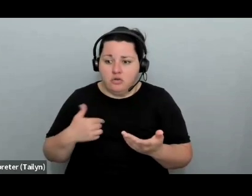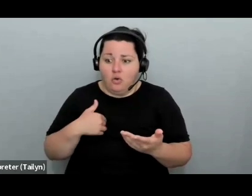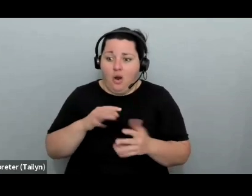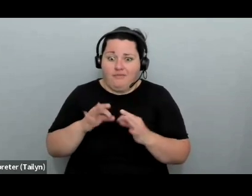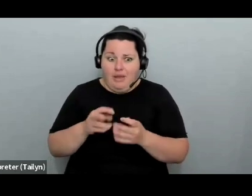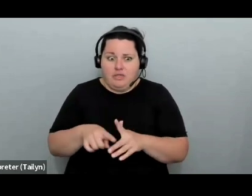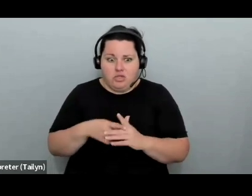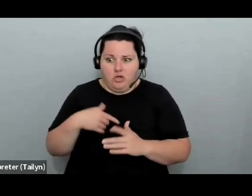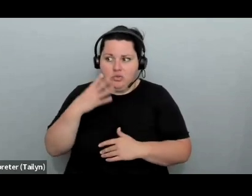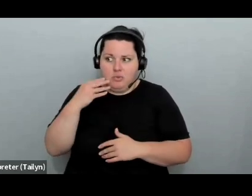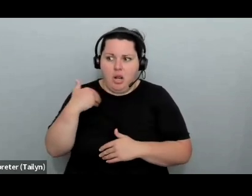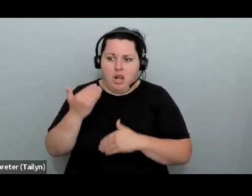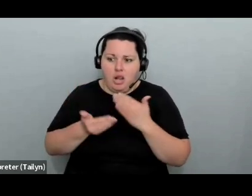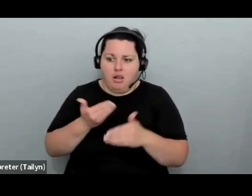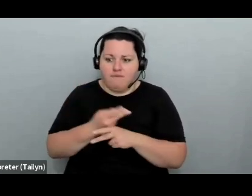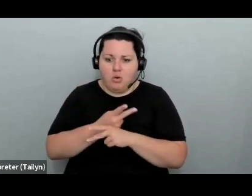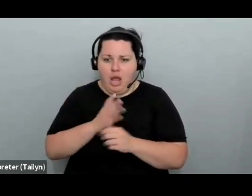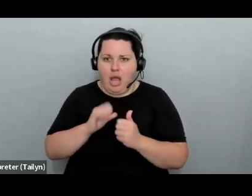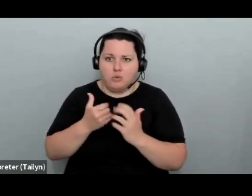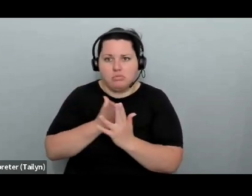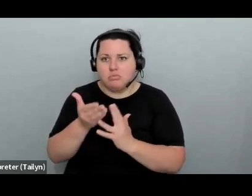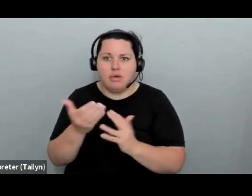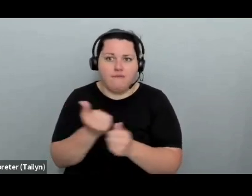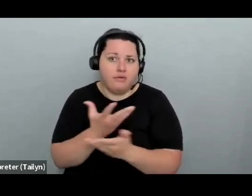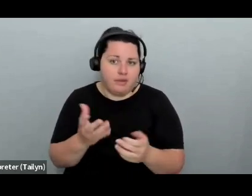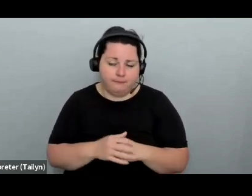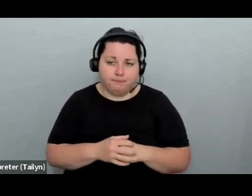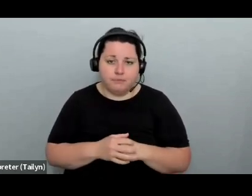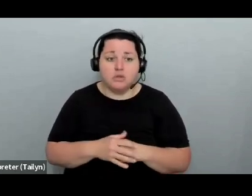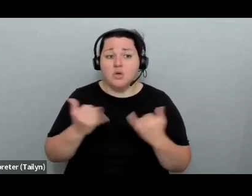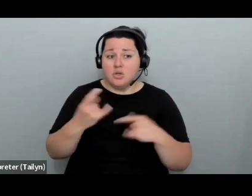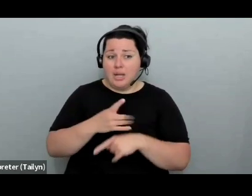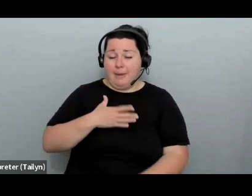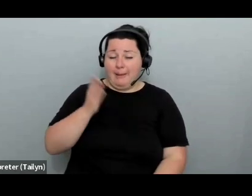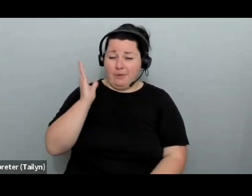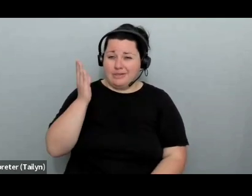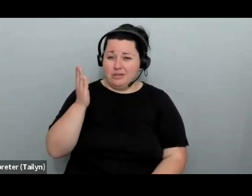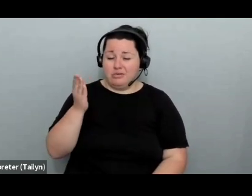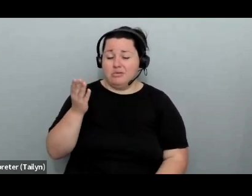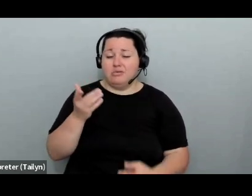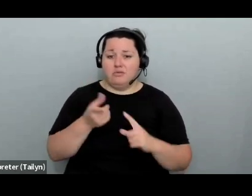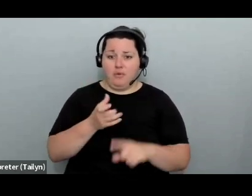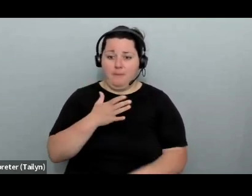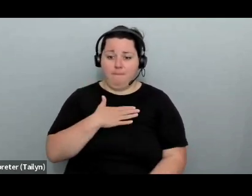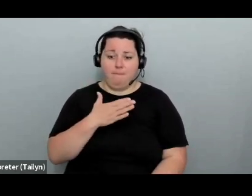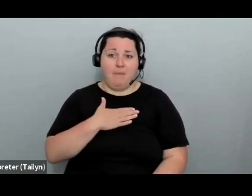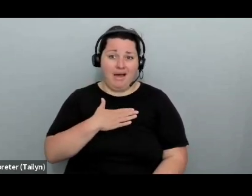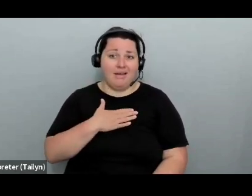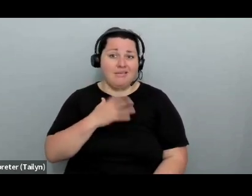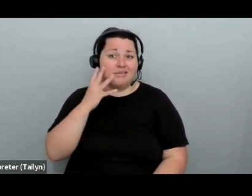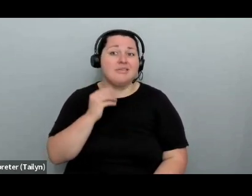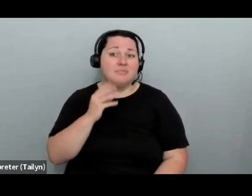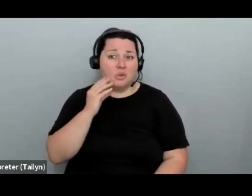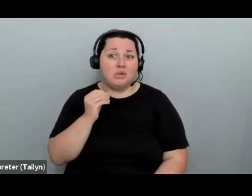so my presentation today really does come from my lived experience.